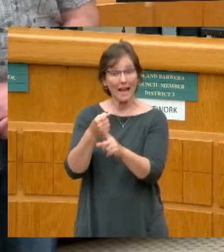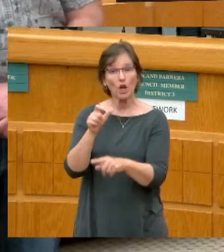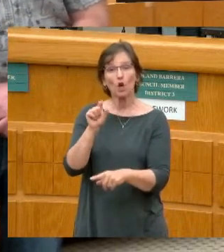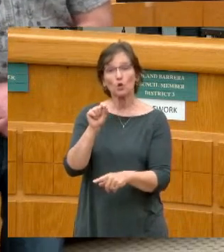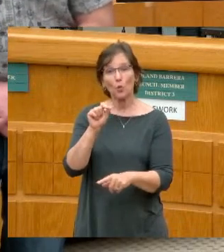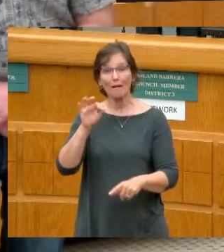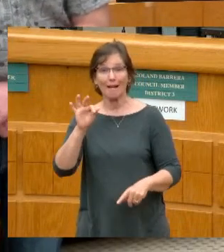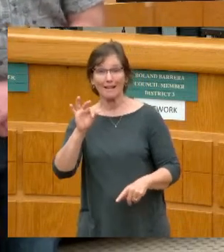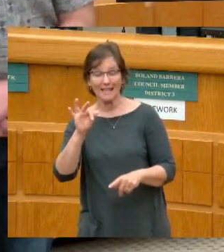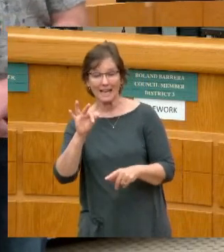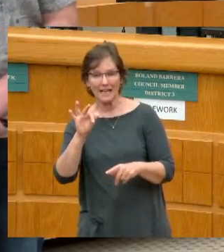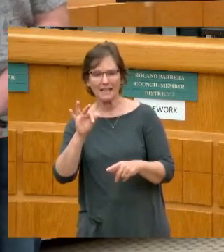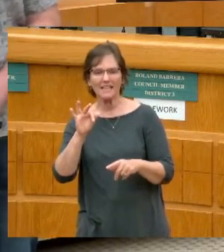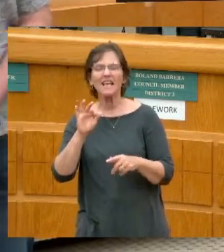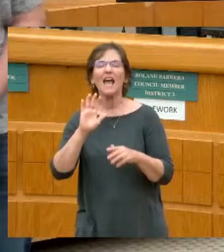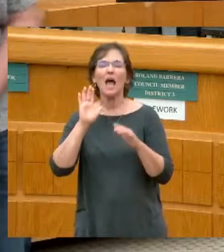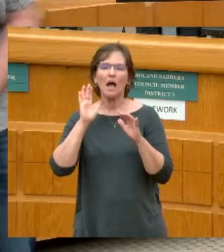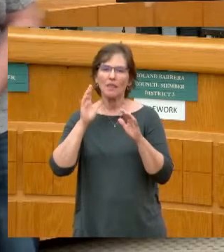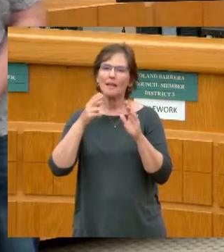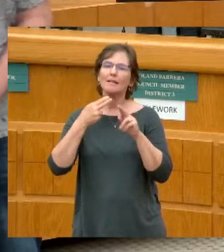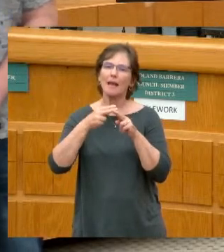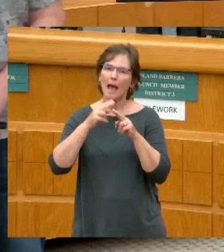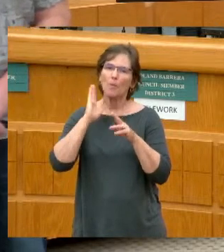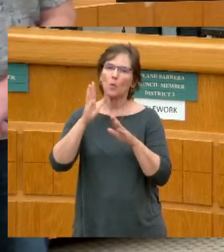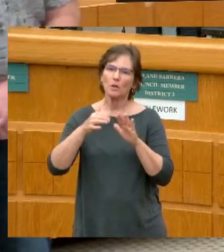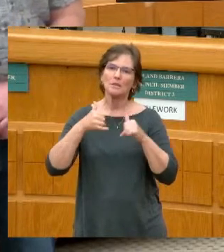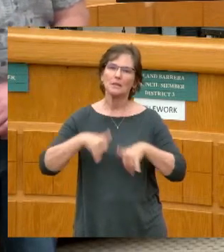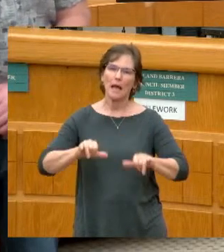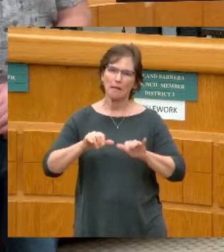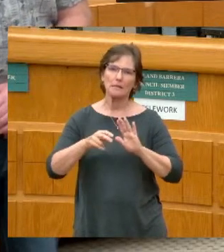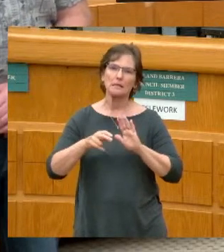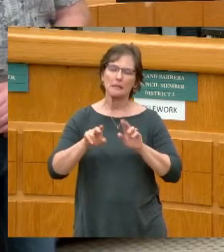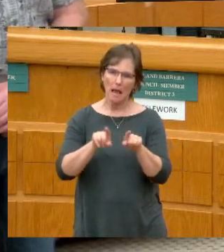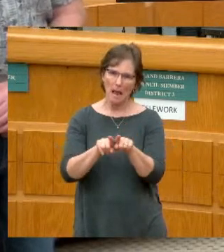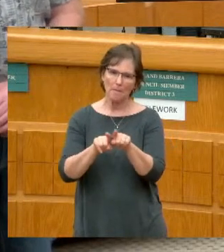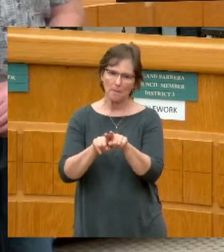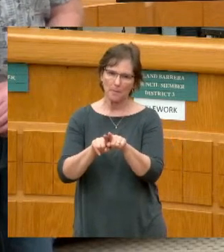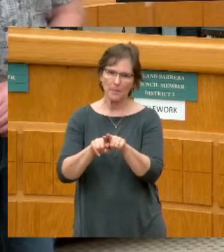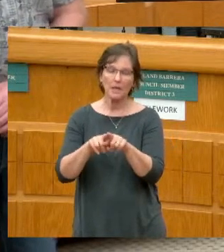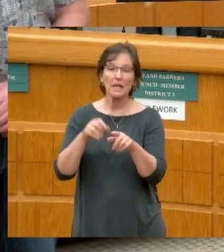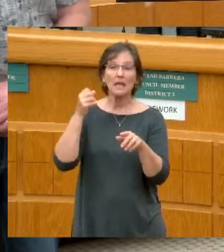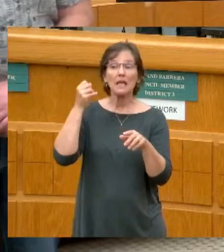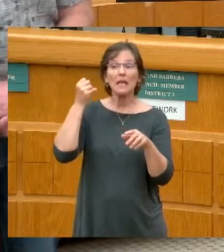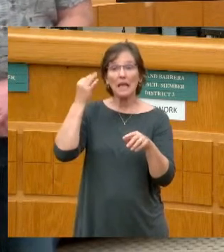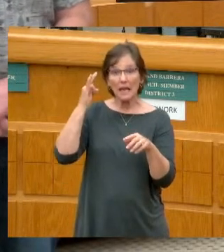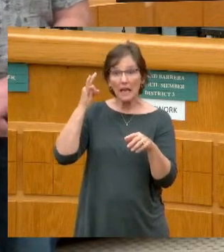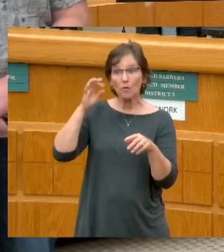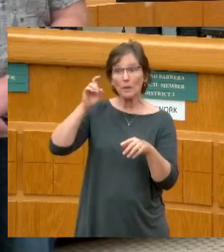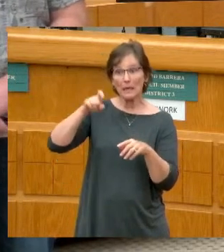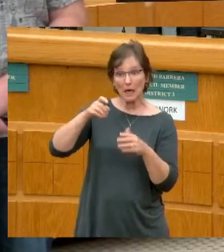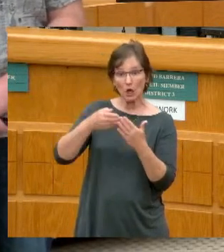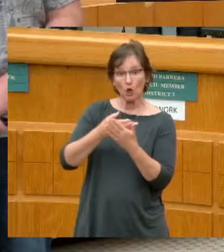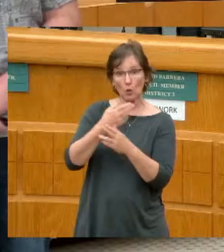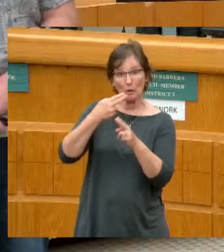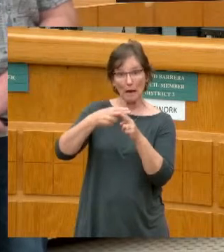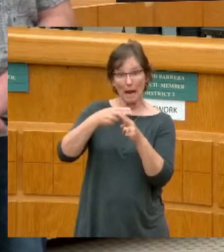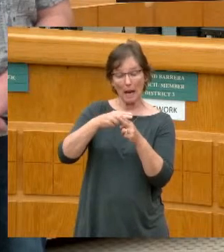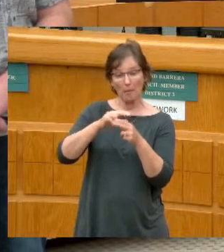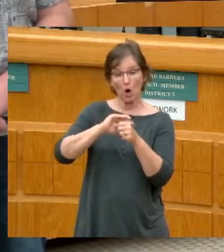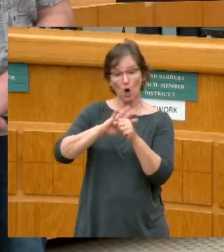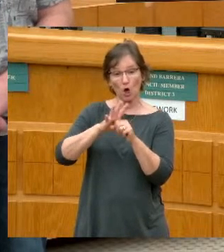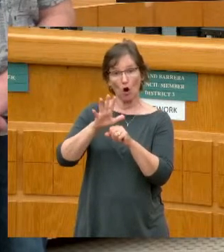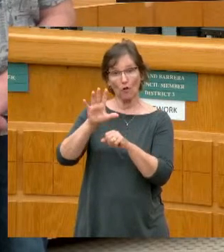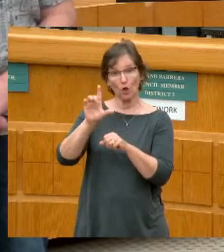COVID-20? When does COVID-19 become COVID-20? I don't believe that it changes its name because it occurred, the